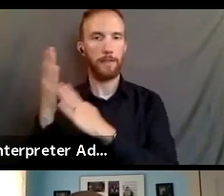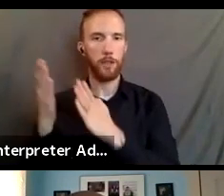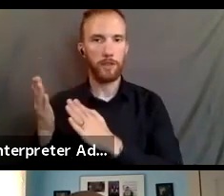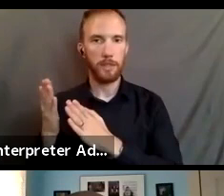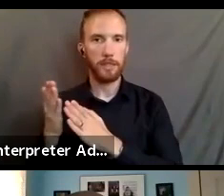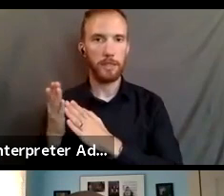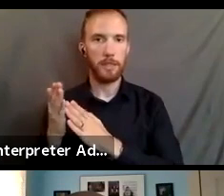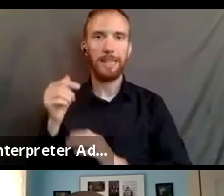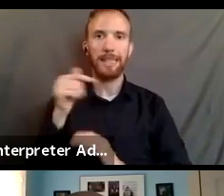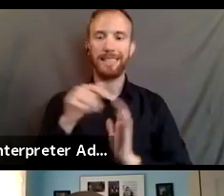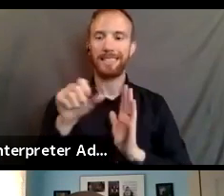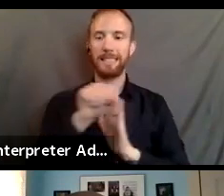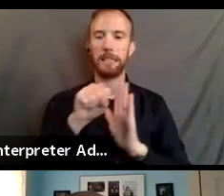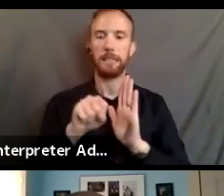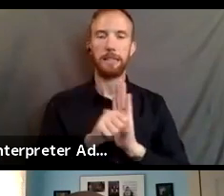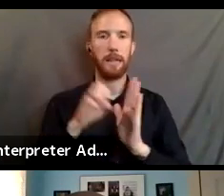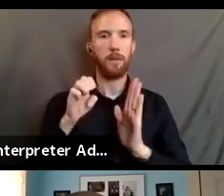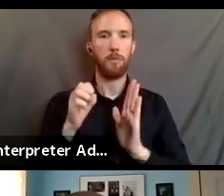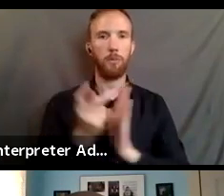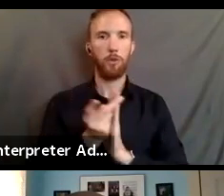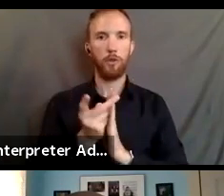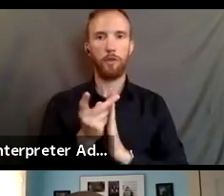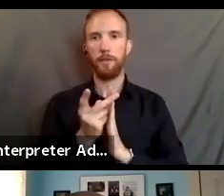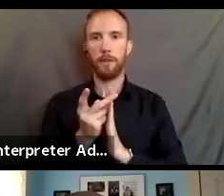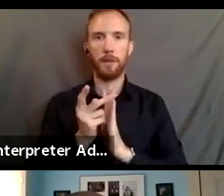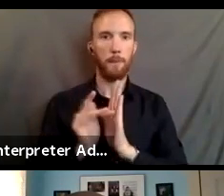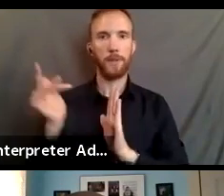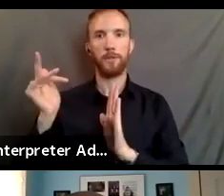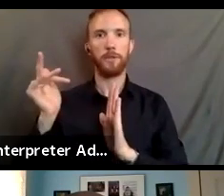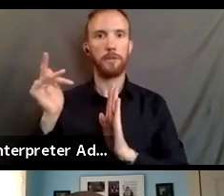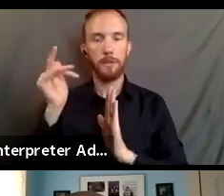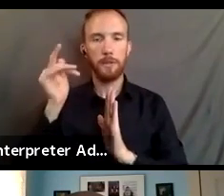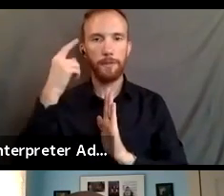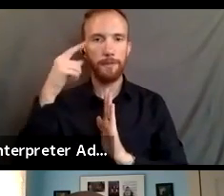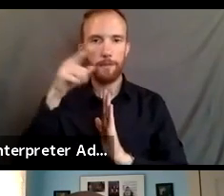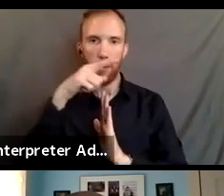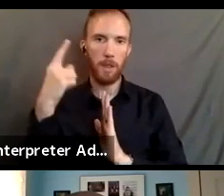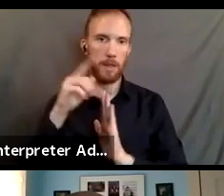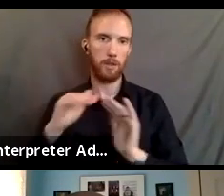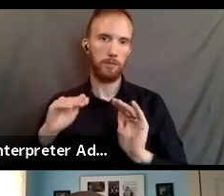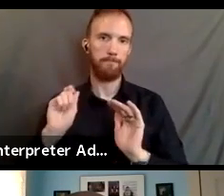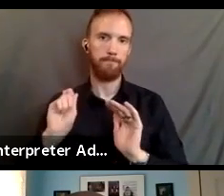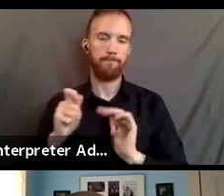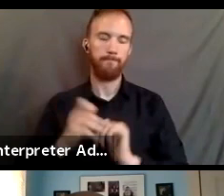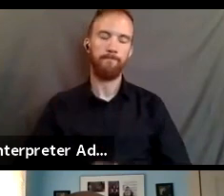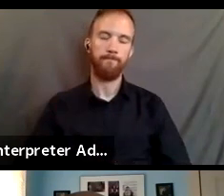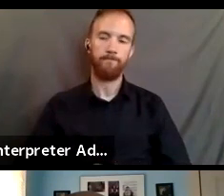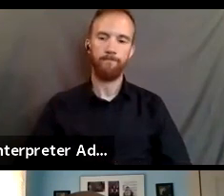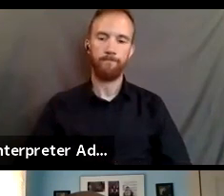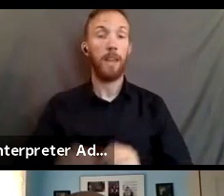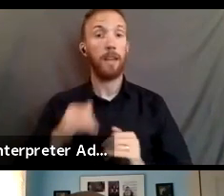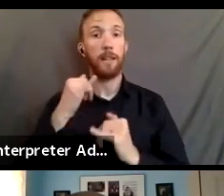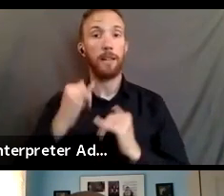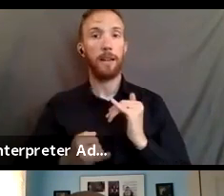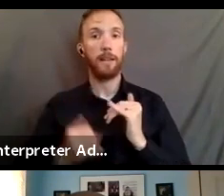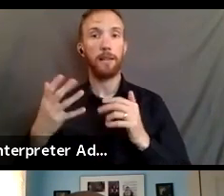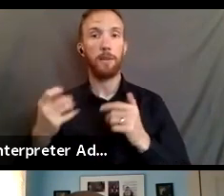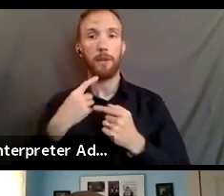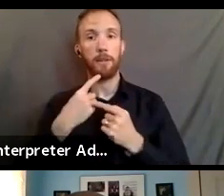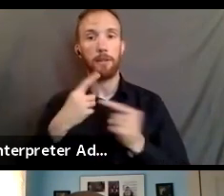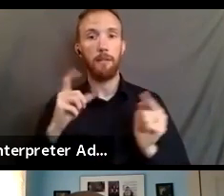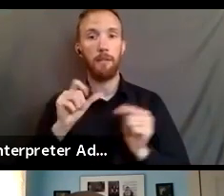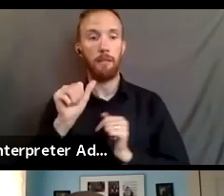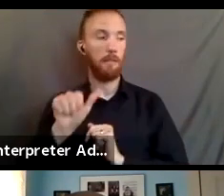sanctioned abuse against black children period lastly i want everyone in the city of chicago and the